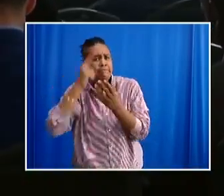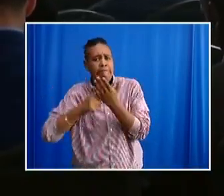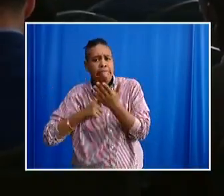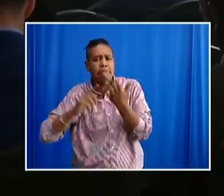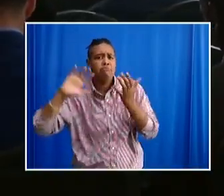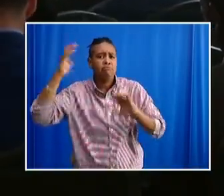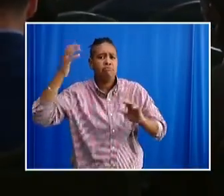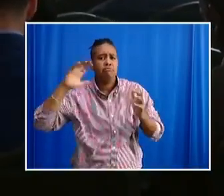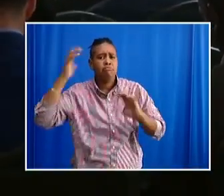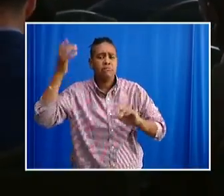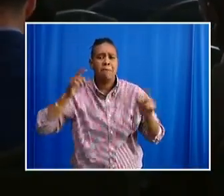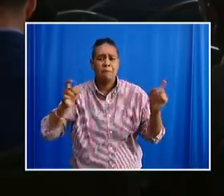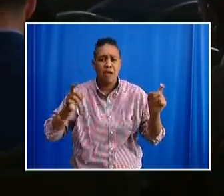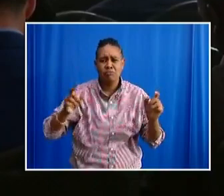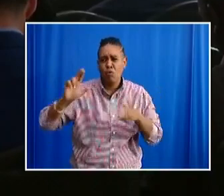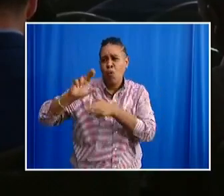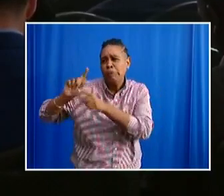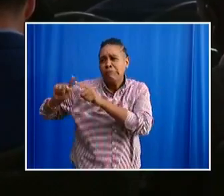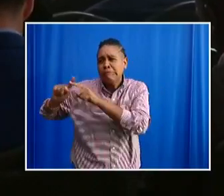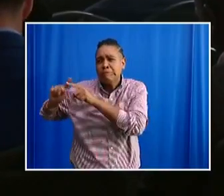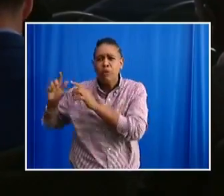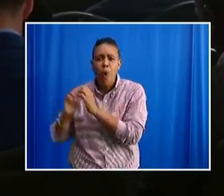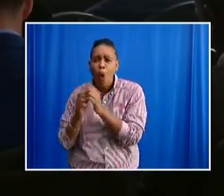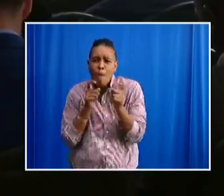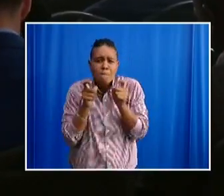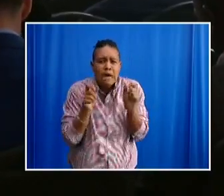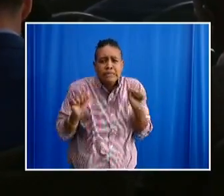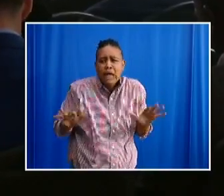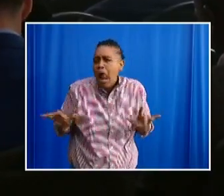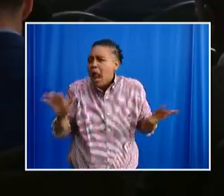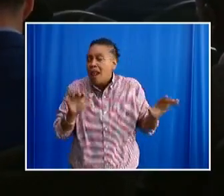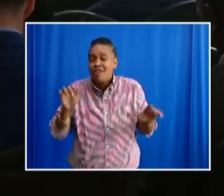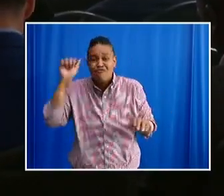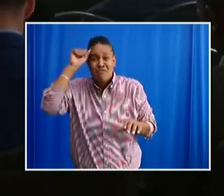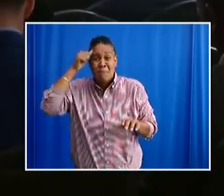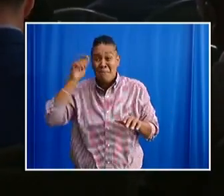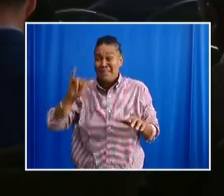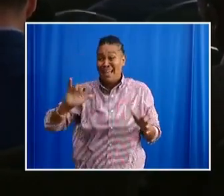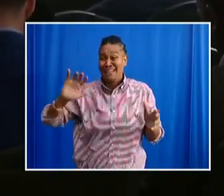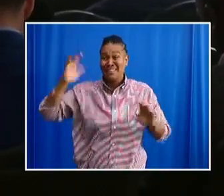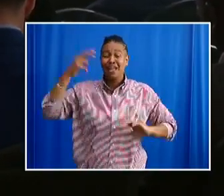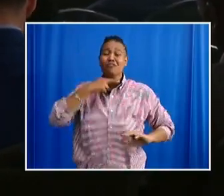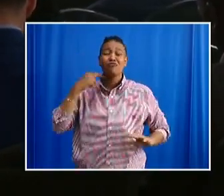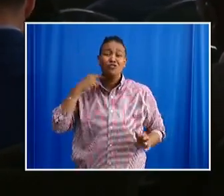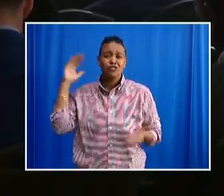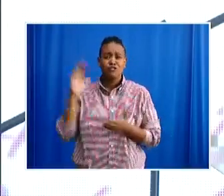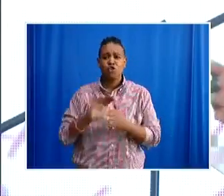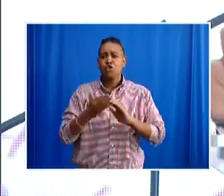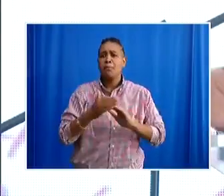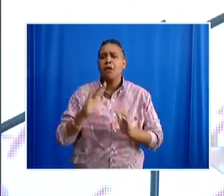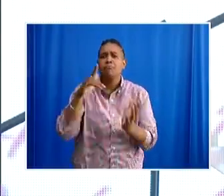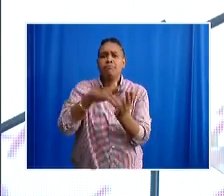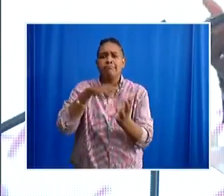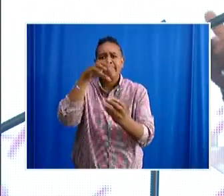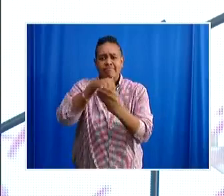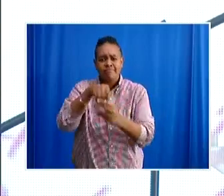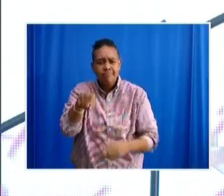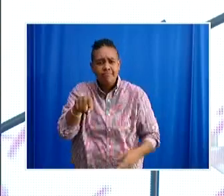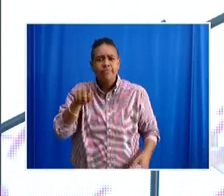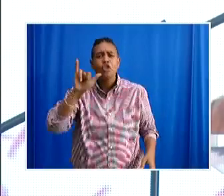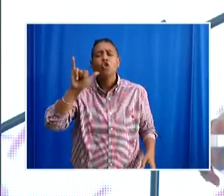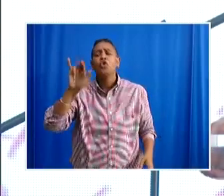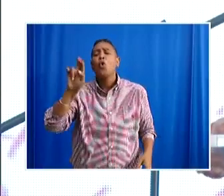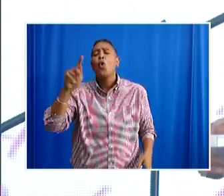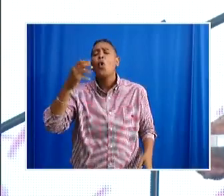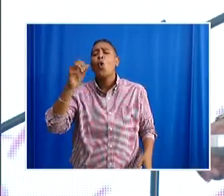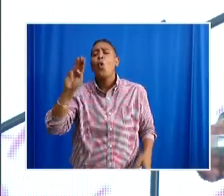the Decade for Disaster Risk Reduction. Jamaica was central in that conversation. The framing of the Yokohama strategy. Then